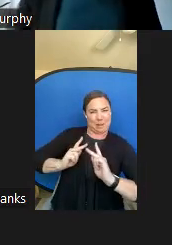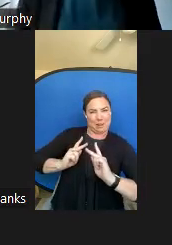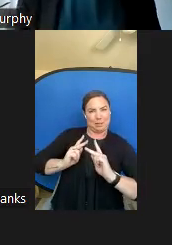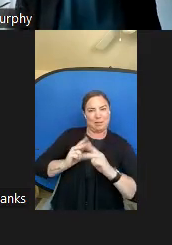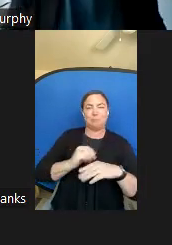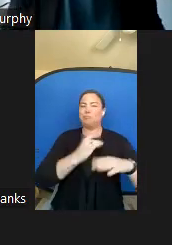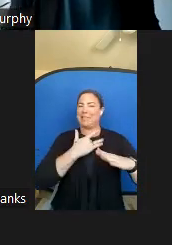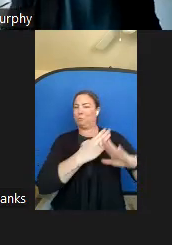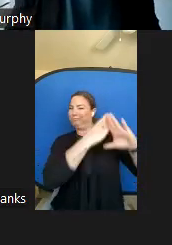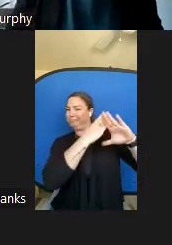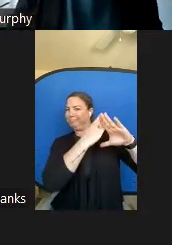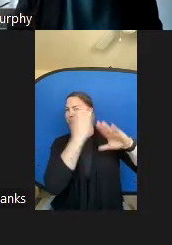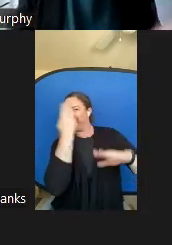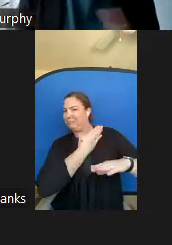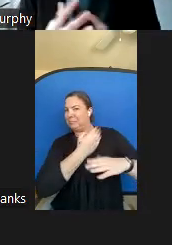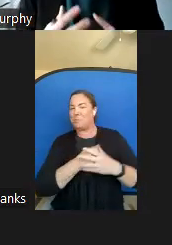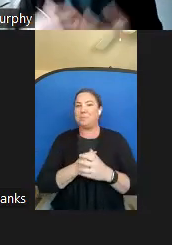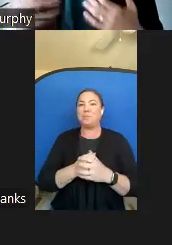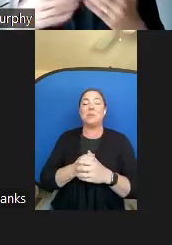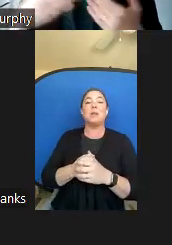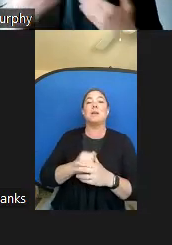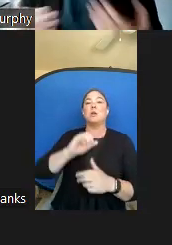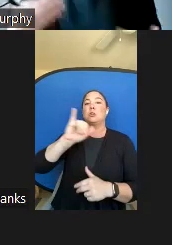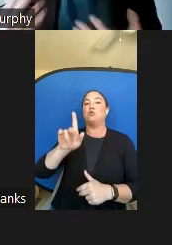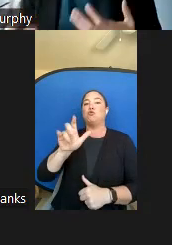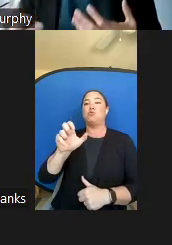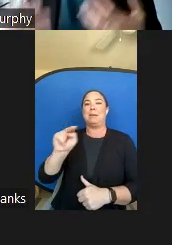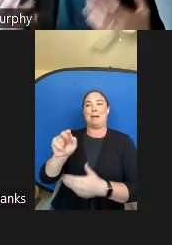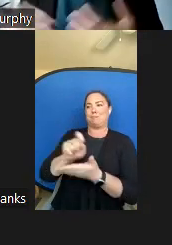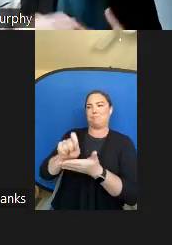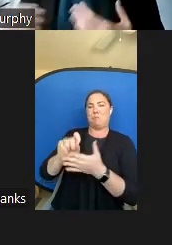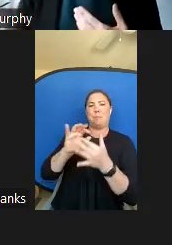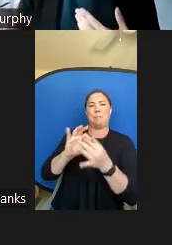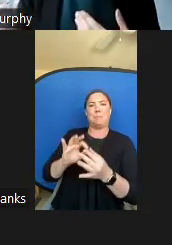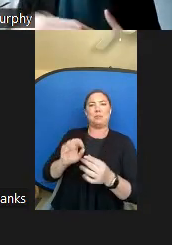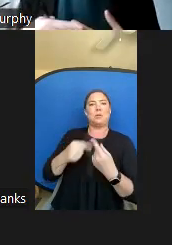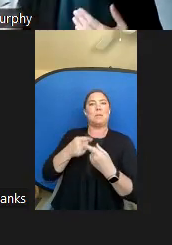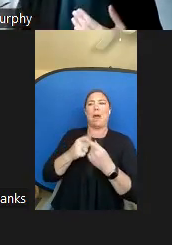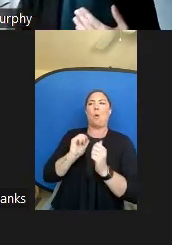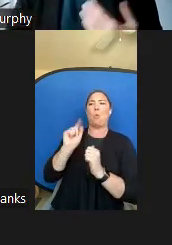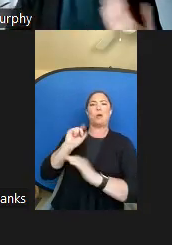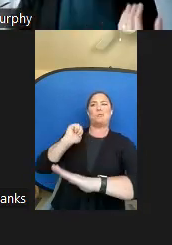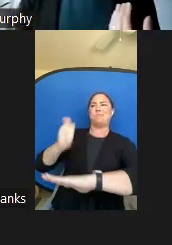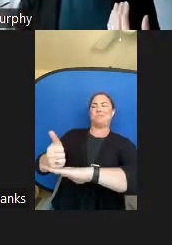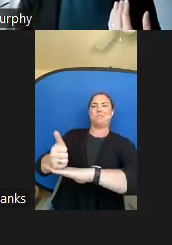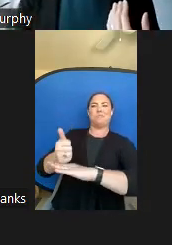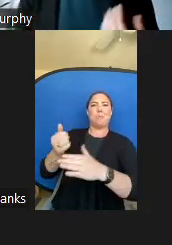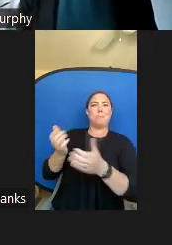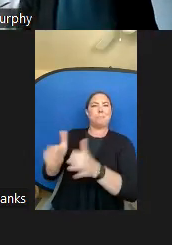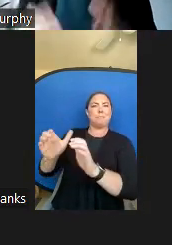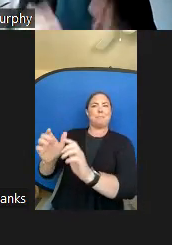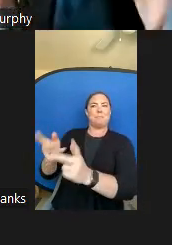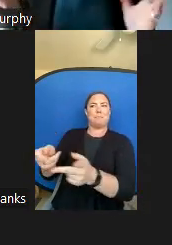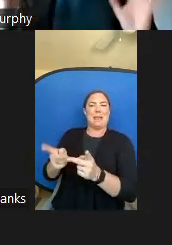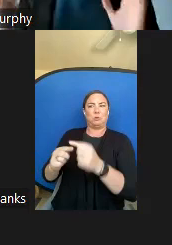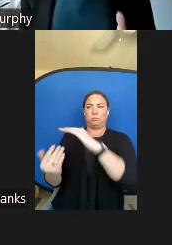ancient treatises, such as the one written by Julian of Ashkelon, outline guidance on building distances from industry furnaces.